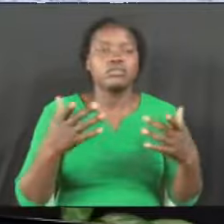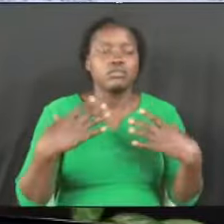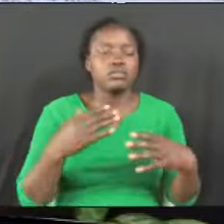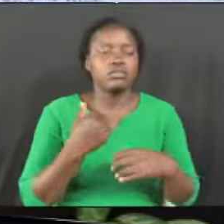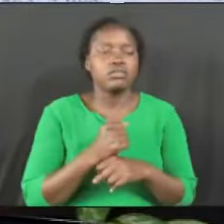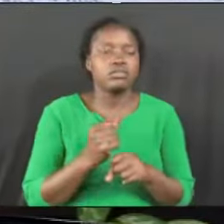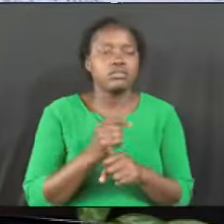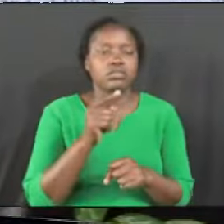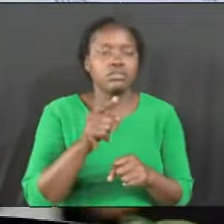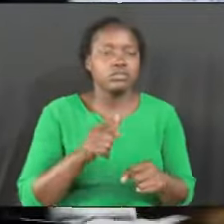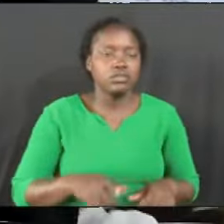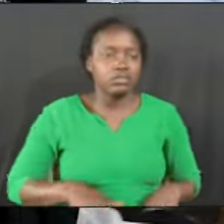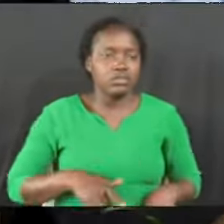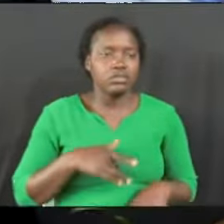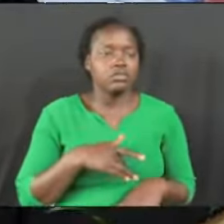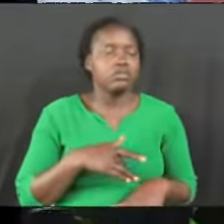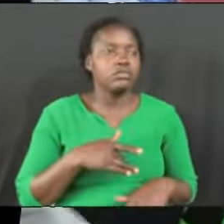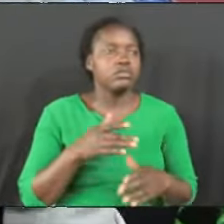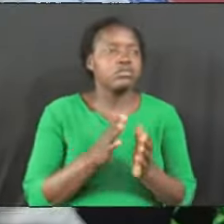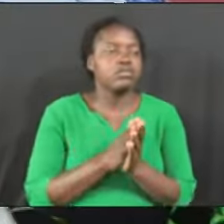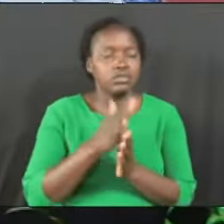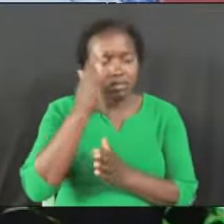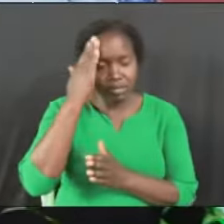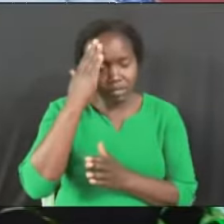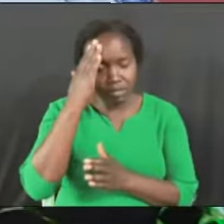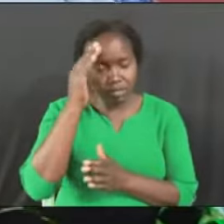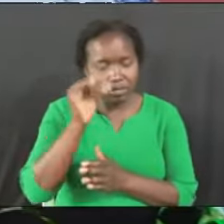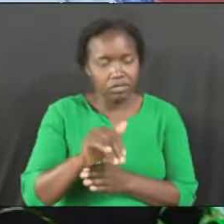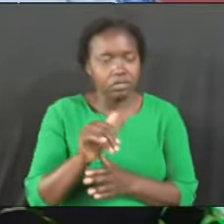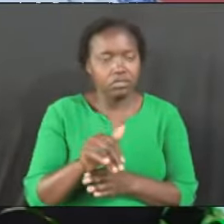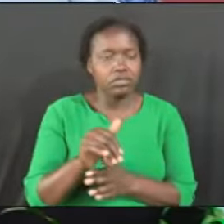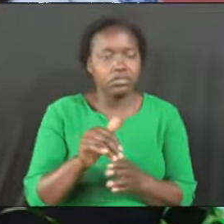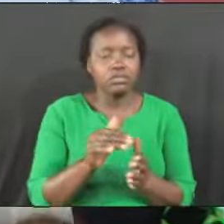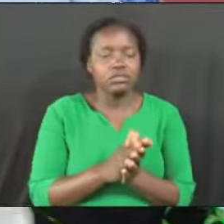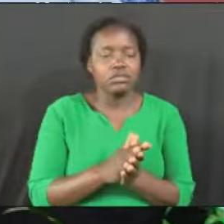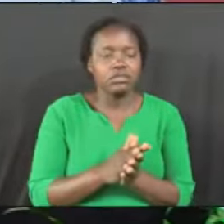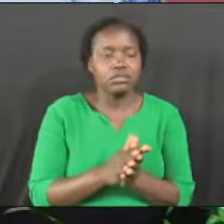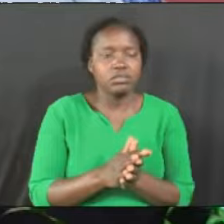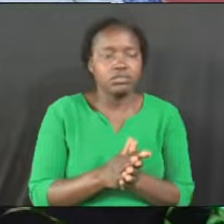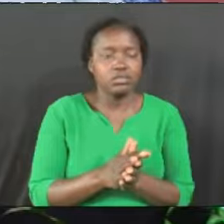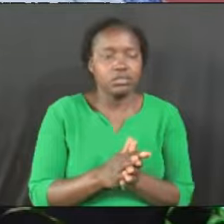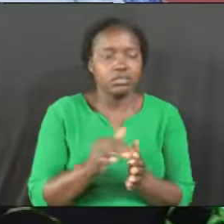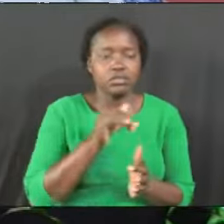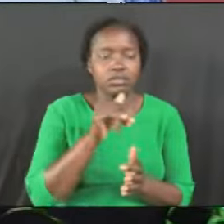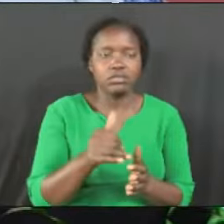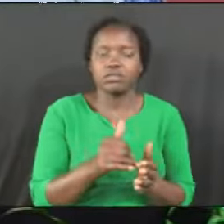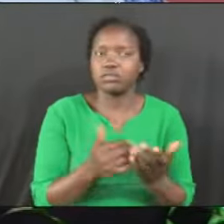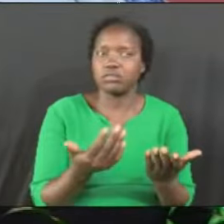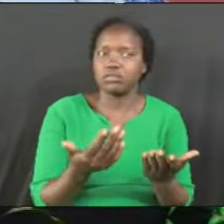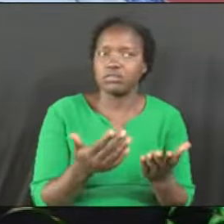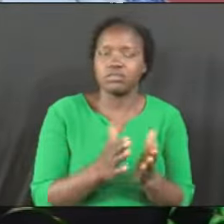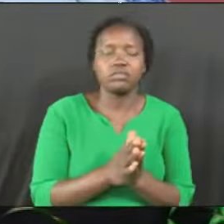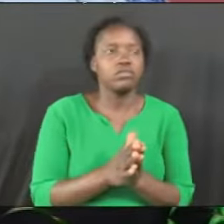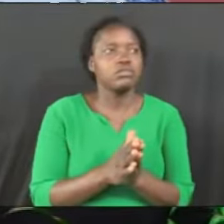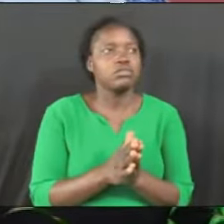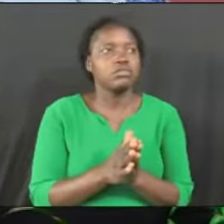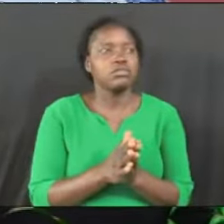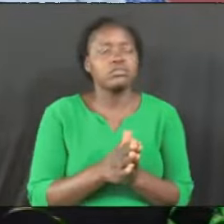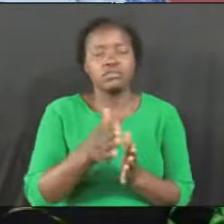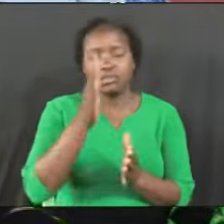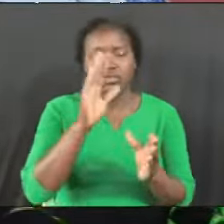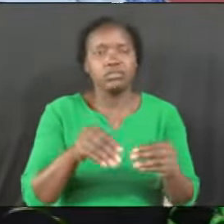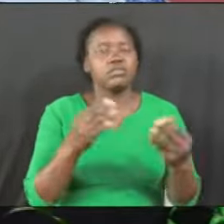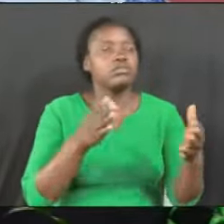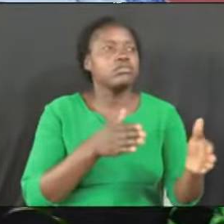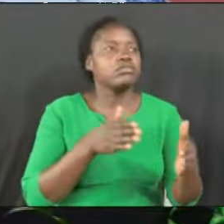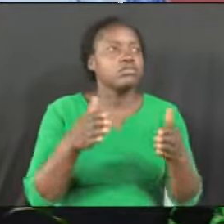feel you are greater than you really are. Listen, I thank God for all the opportunities I